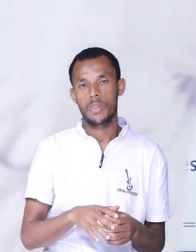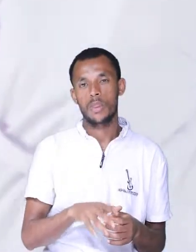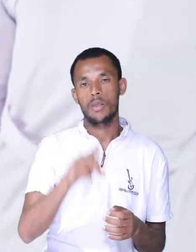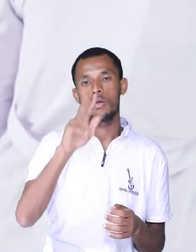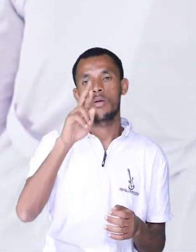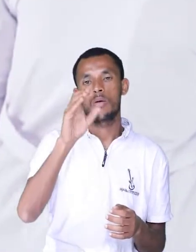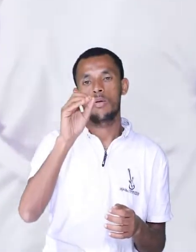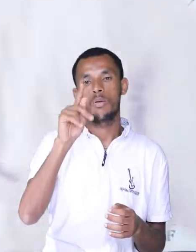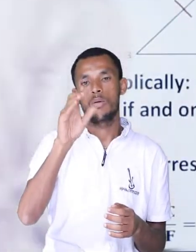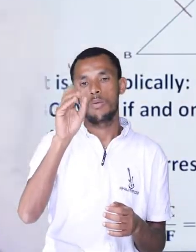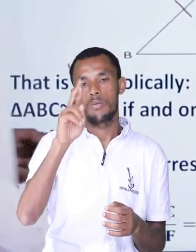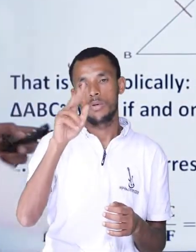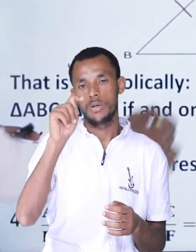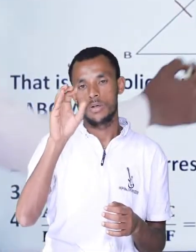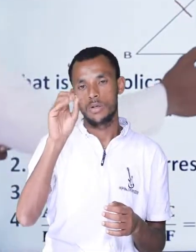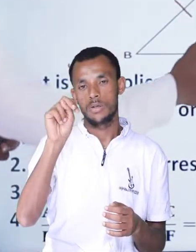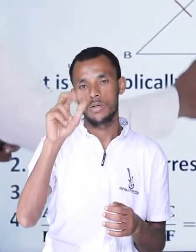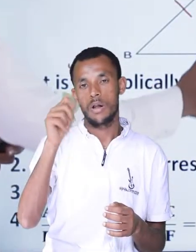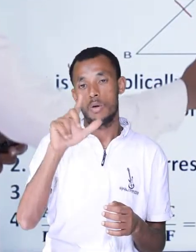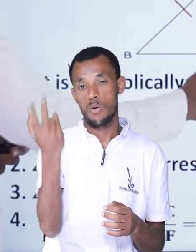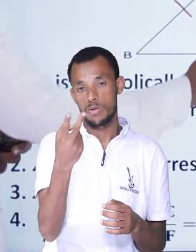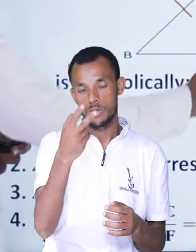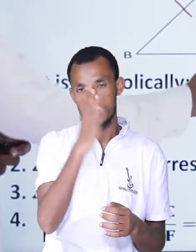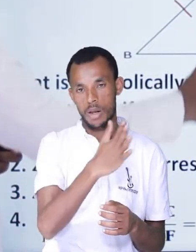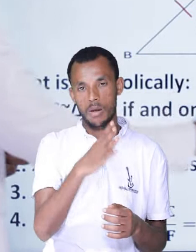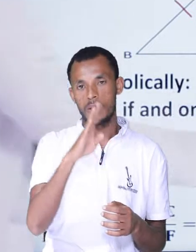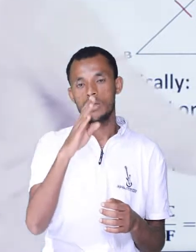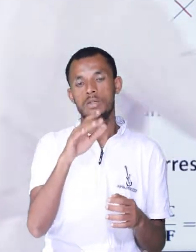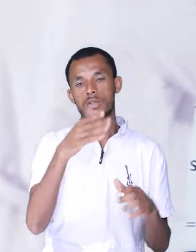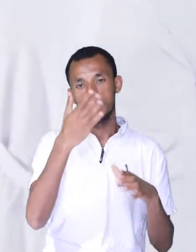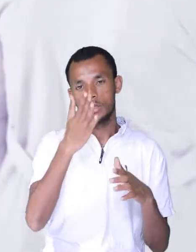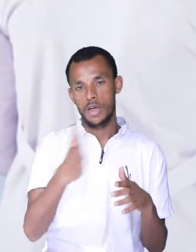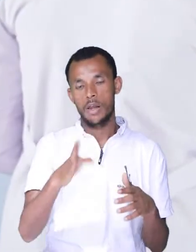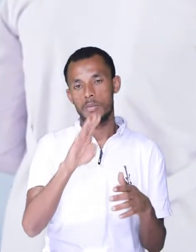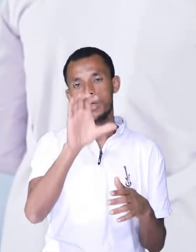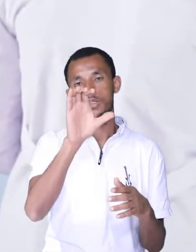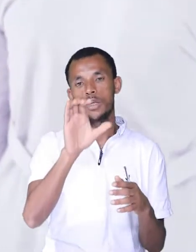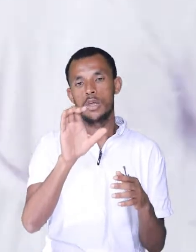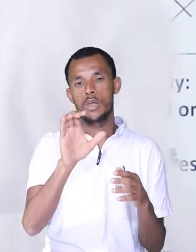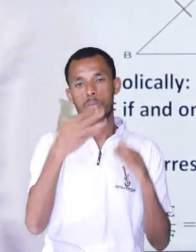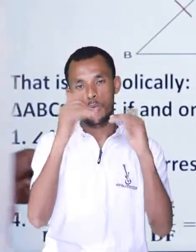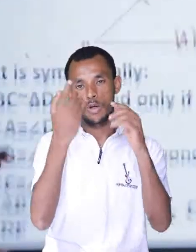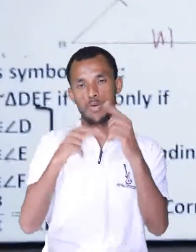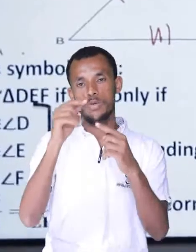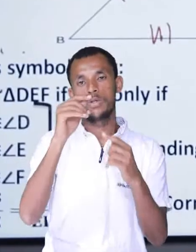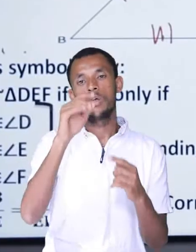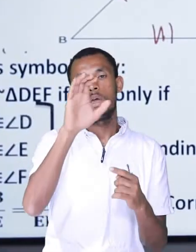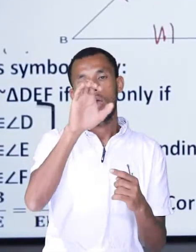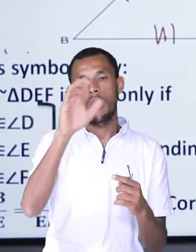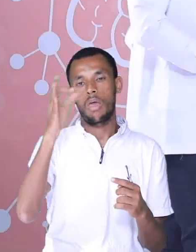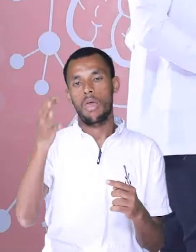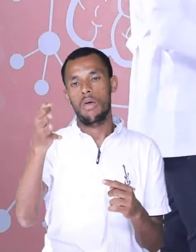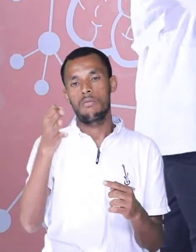be proportional to this side, and side BC is proportional to side